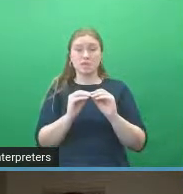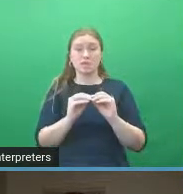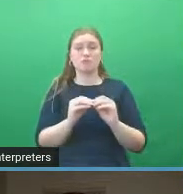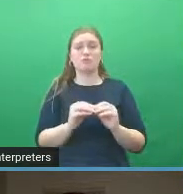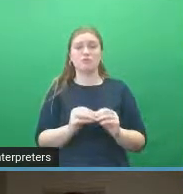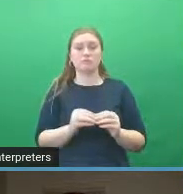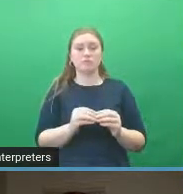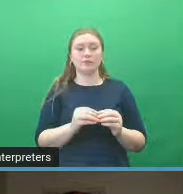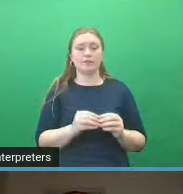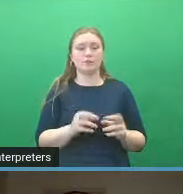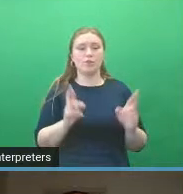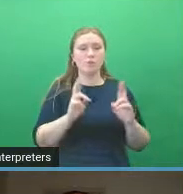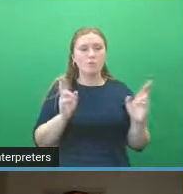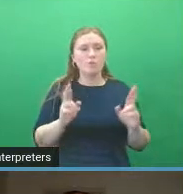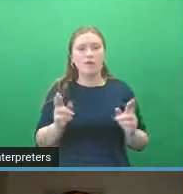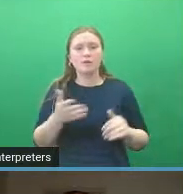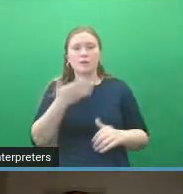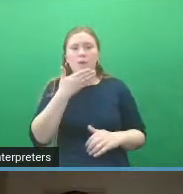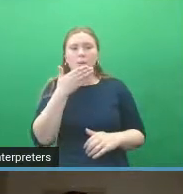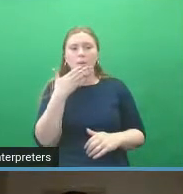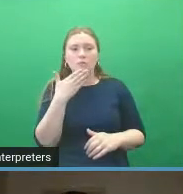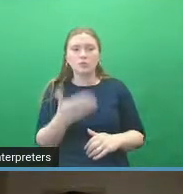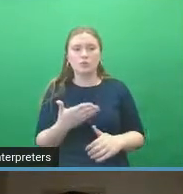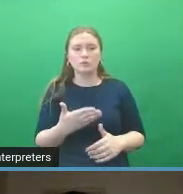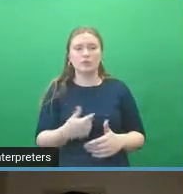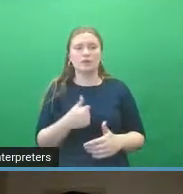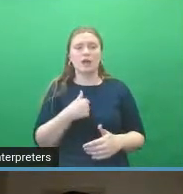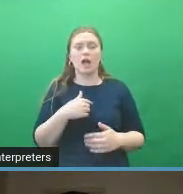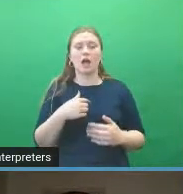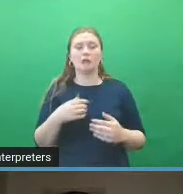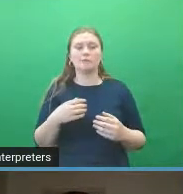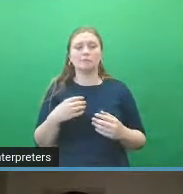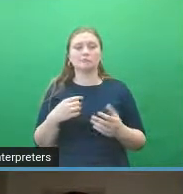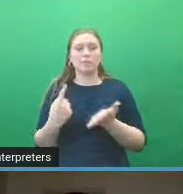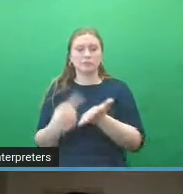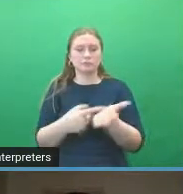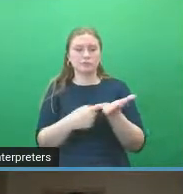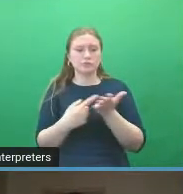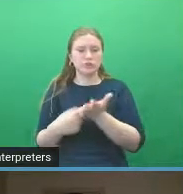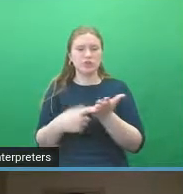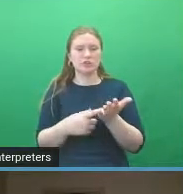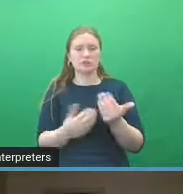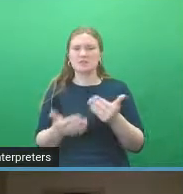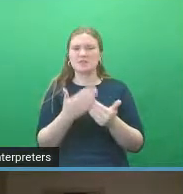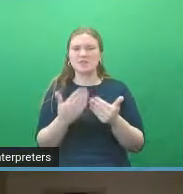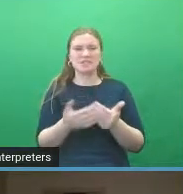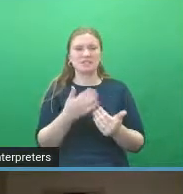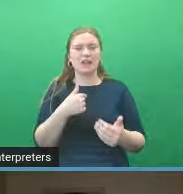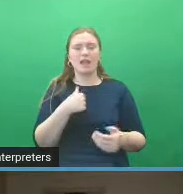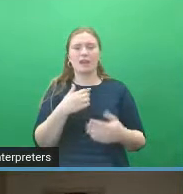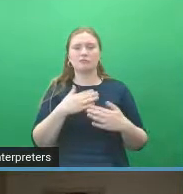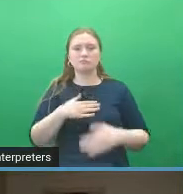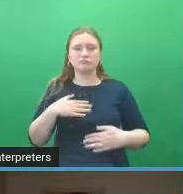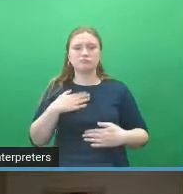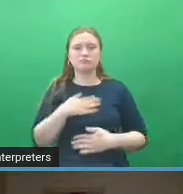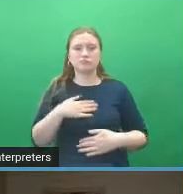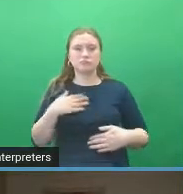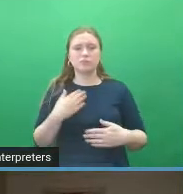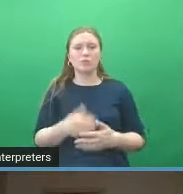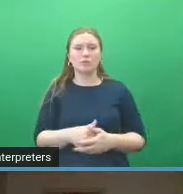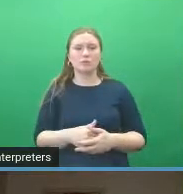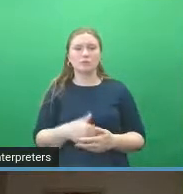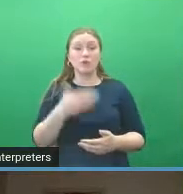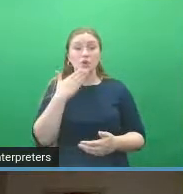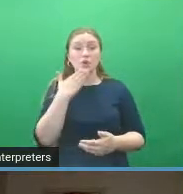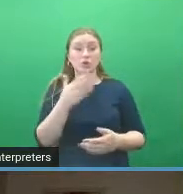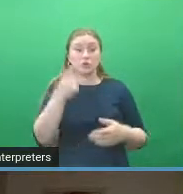on a single platform. It was easy to find more information and engage with speakers. Whova as a conference app was a phenomenal decision. Next, can we say it